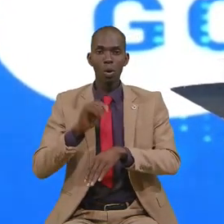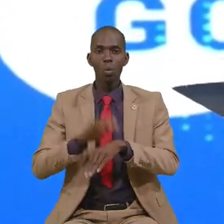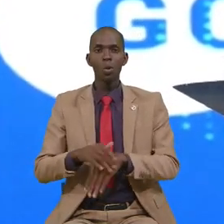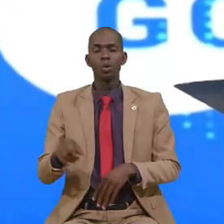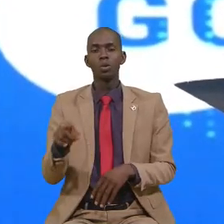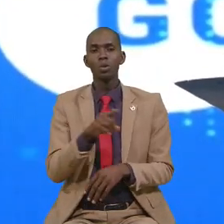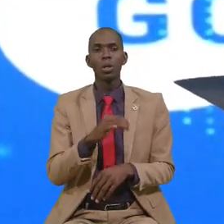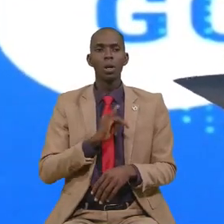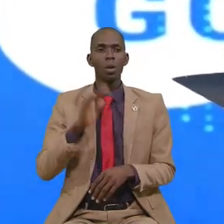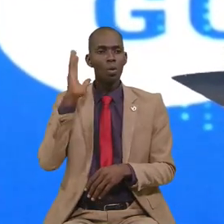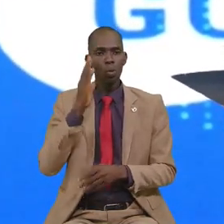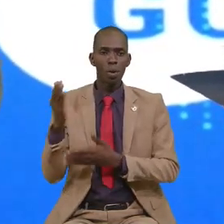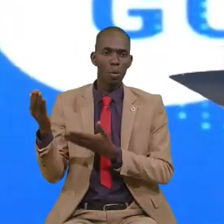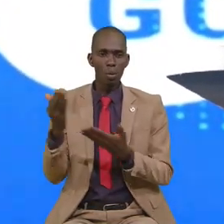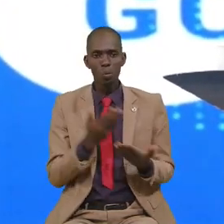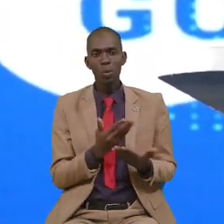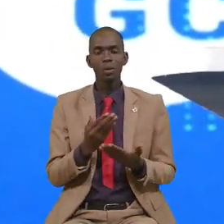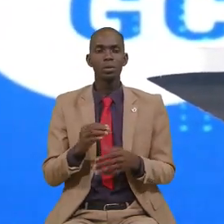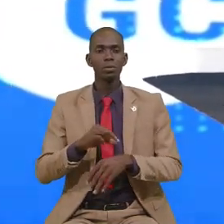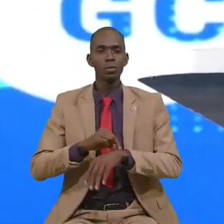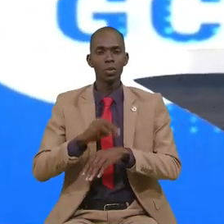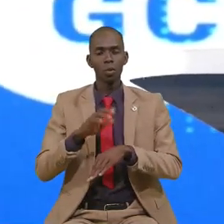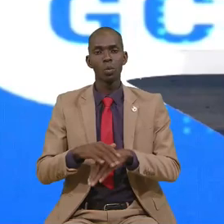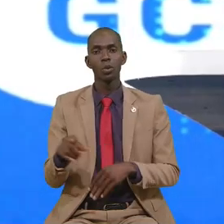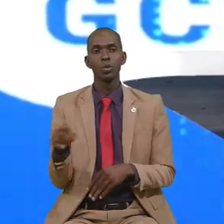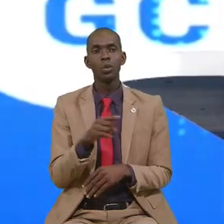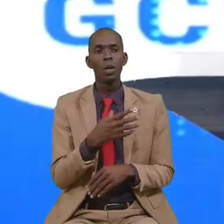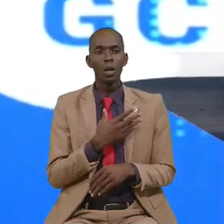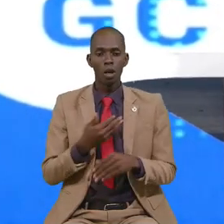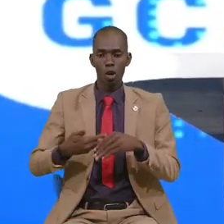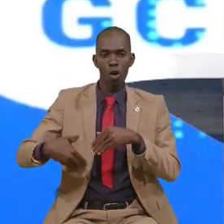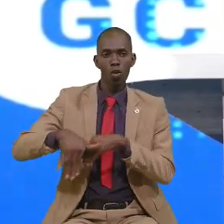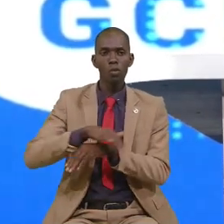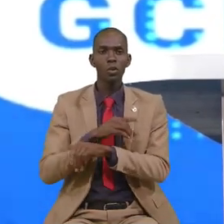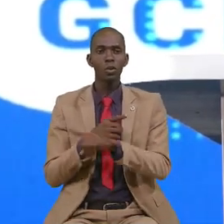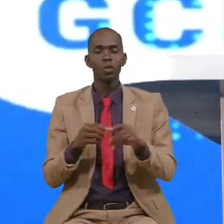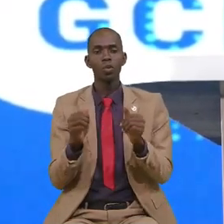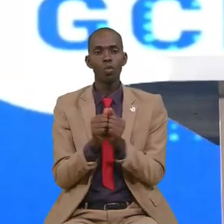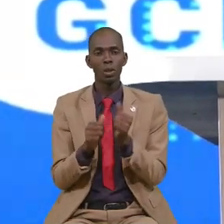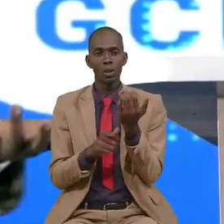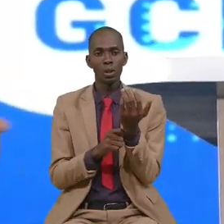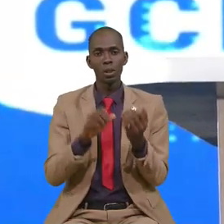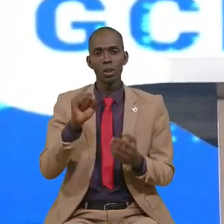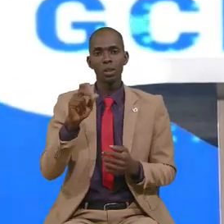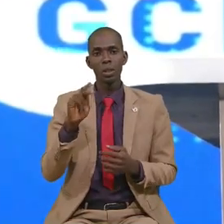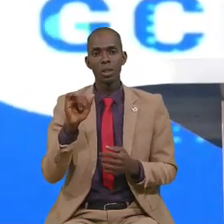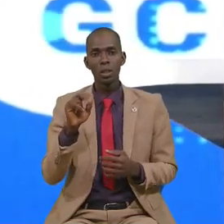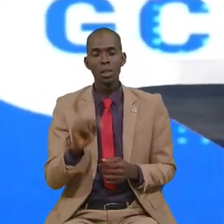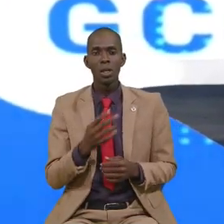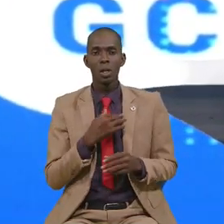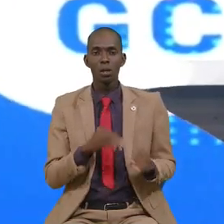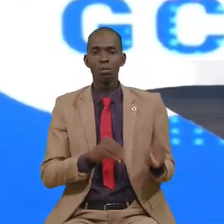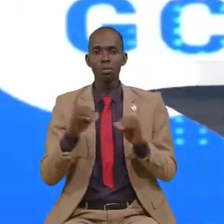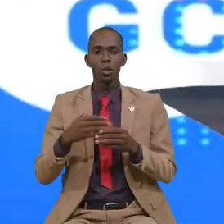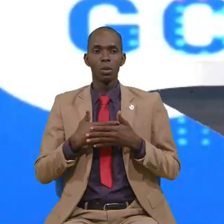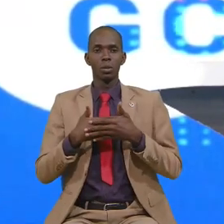will bring up flesh upon you, and cover you with skin, and put breath